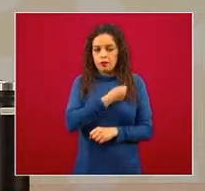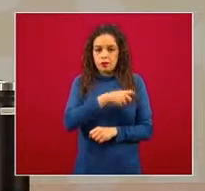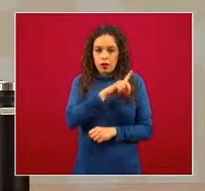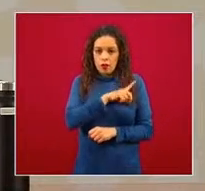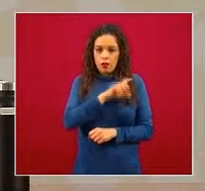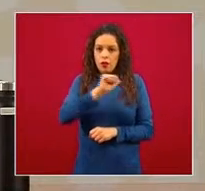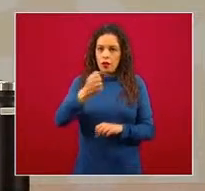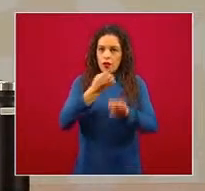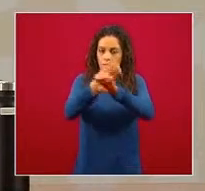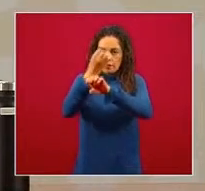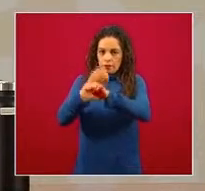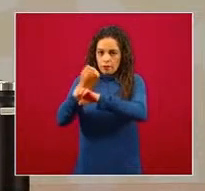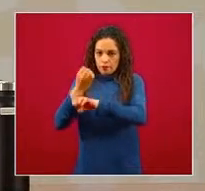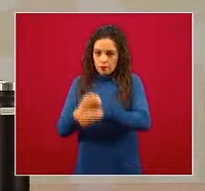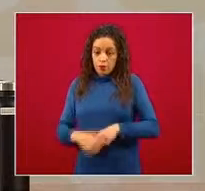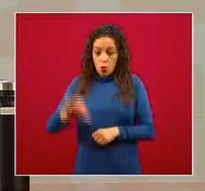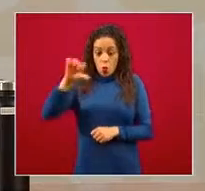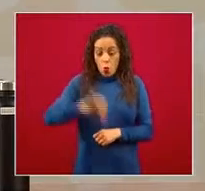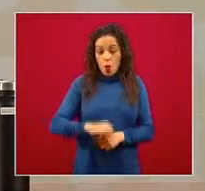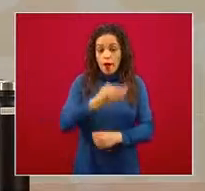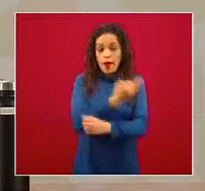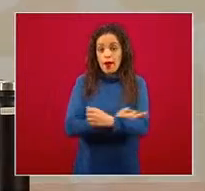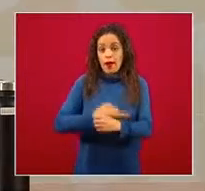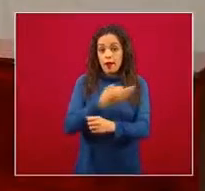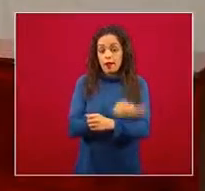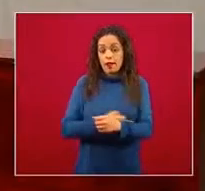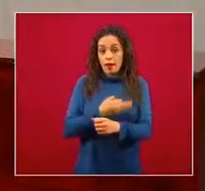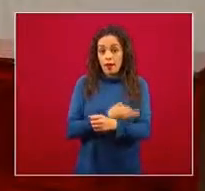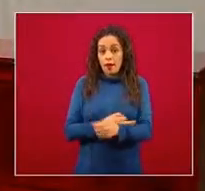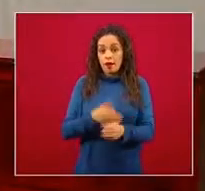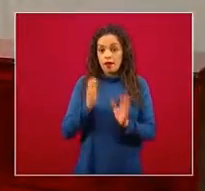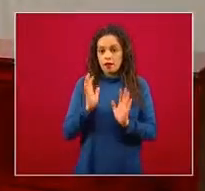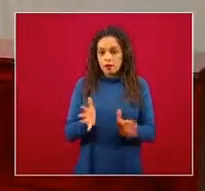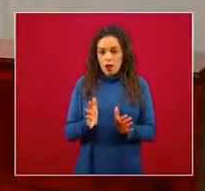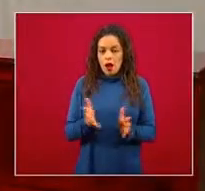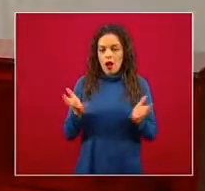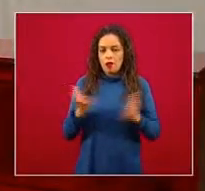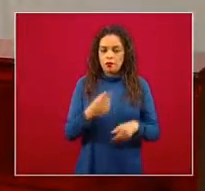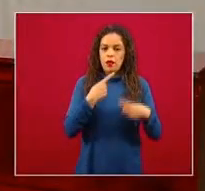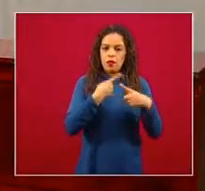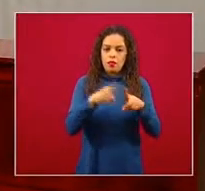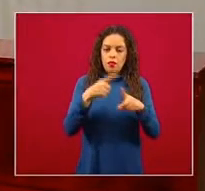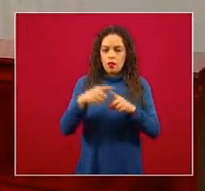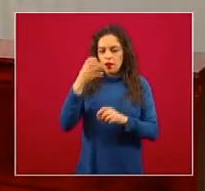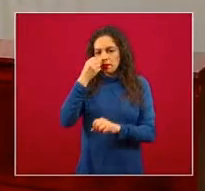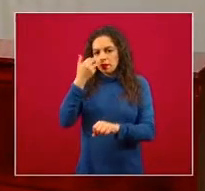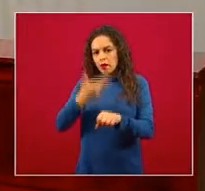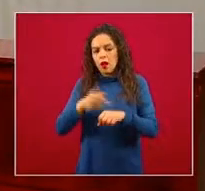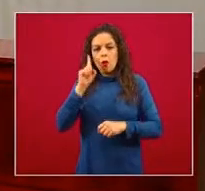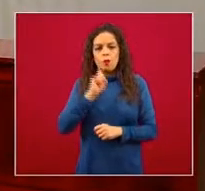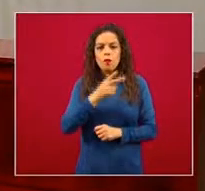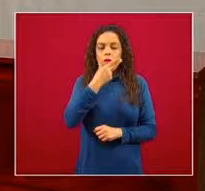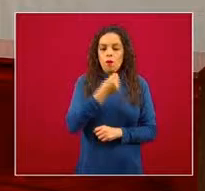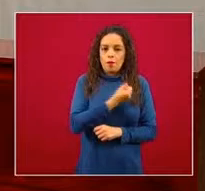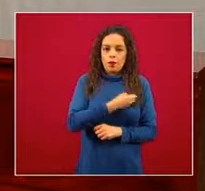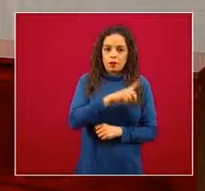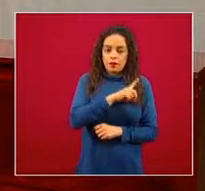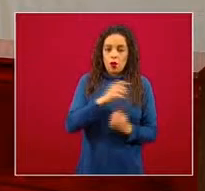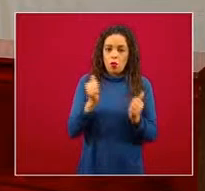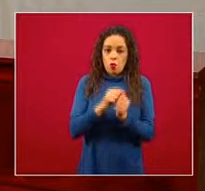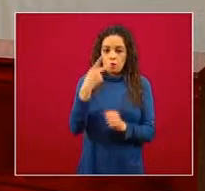We designed the protocol with the different authorities. I met this afternoon with the